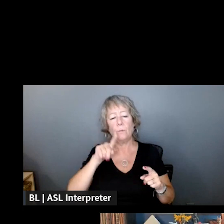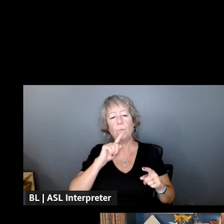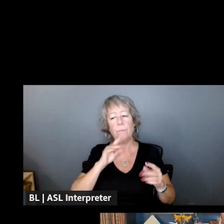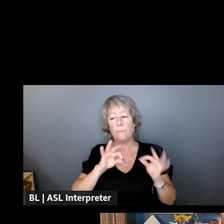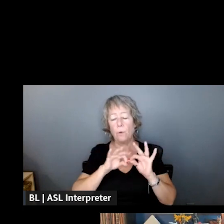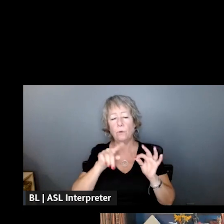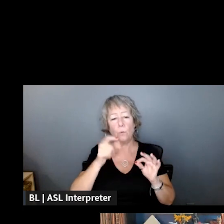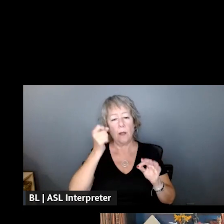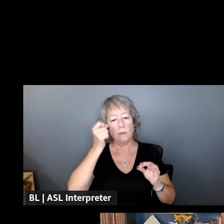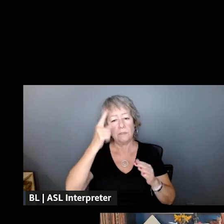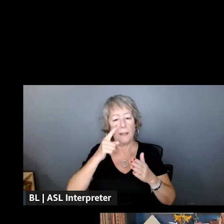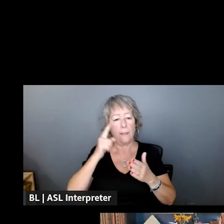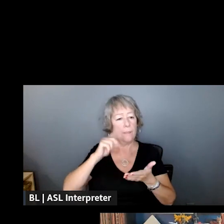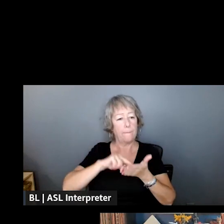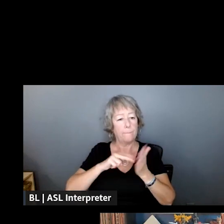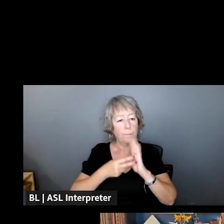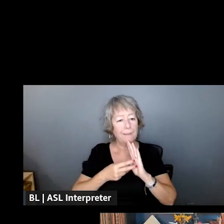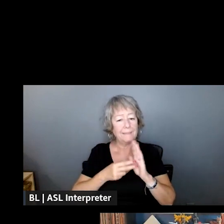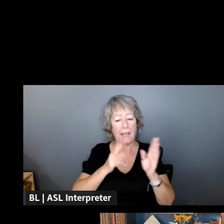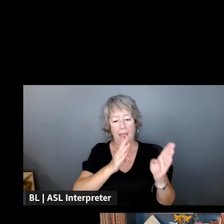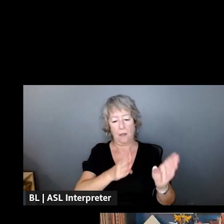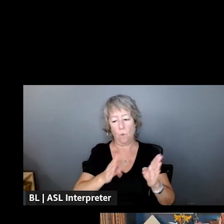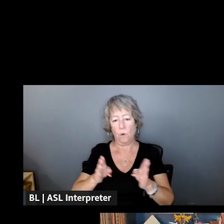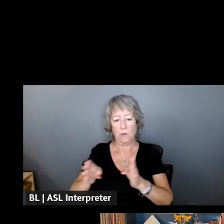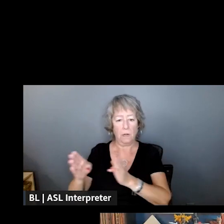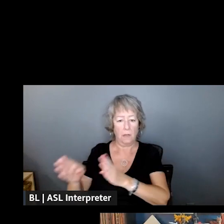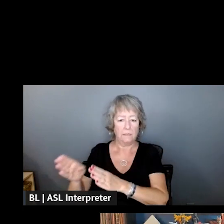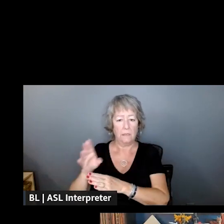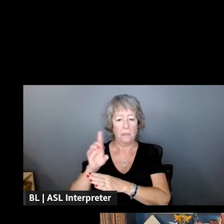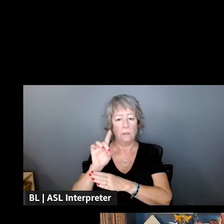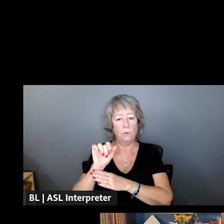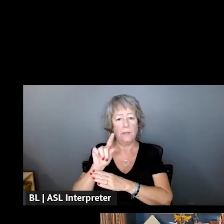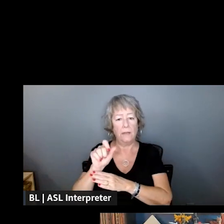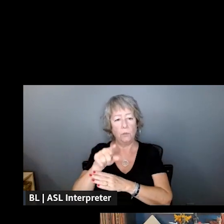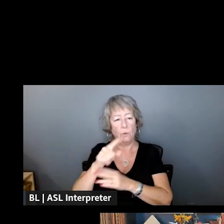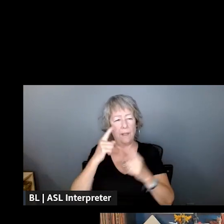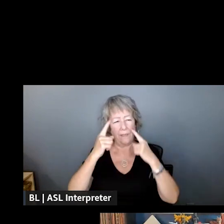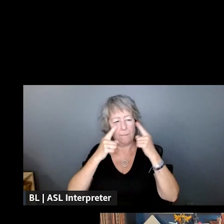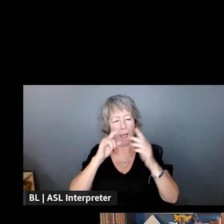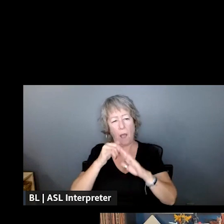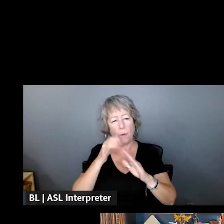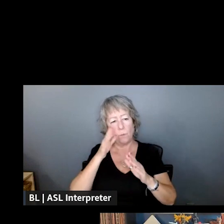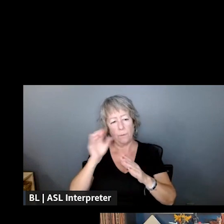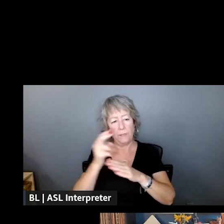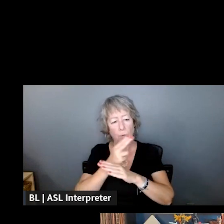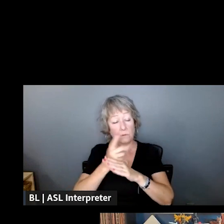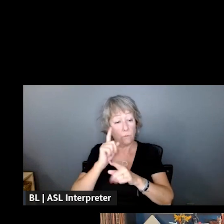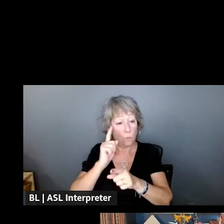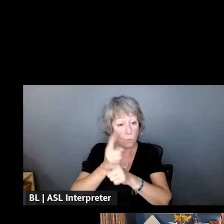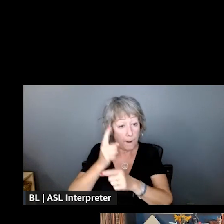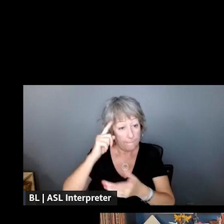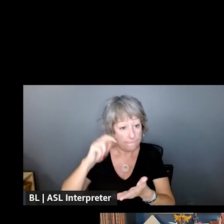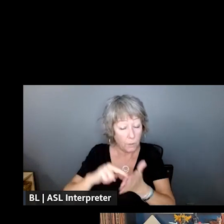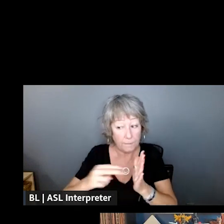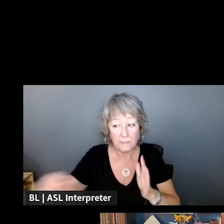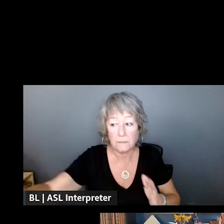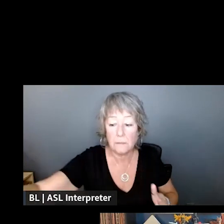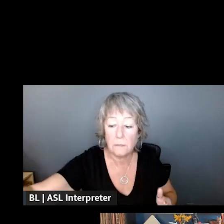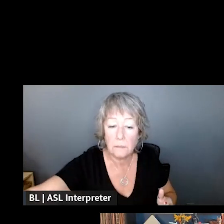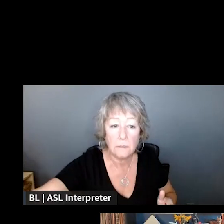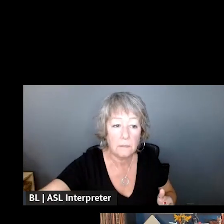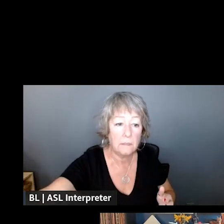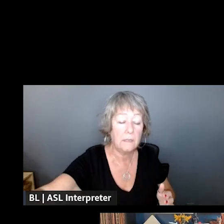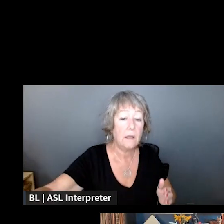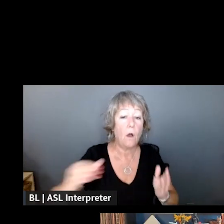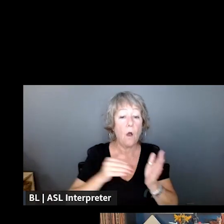the purpose, organizing your data so that you can think about how it will be used for the right purpose. It's quite common in data lakes that